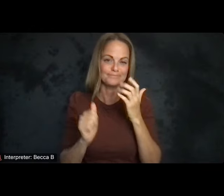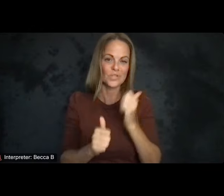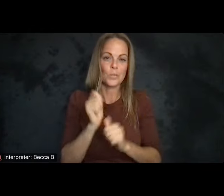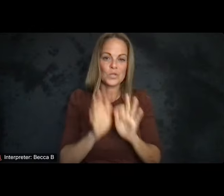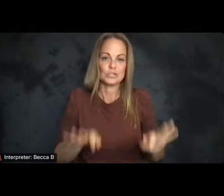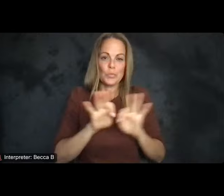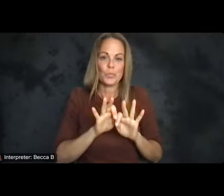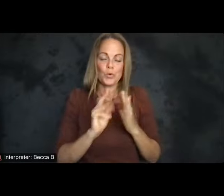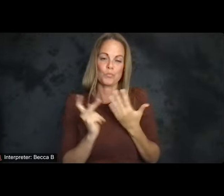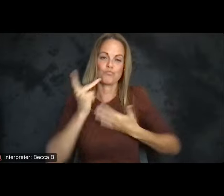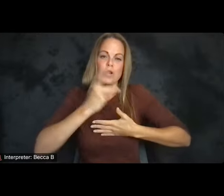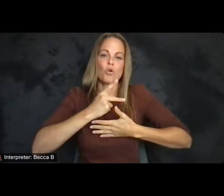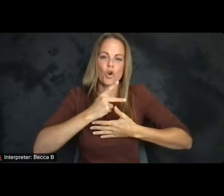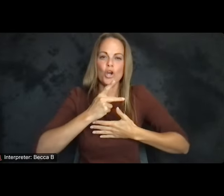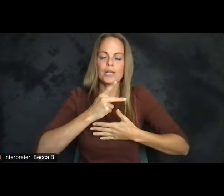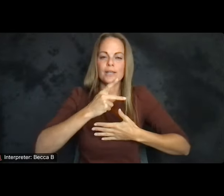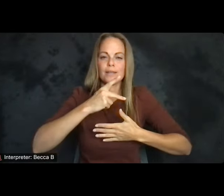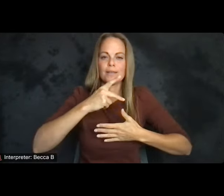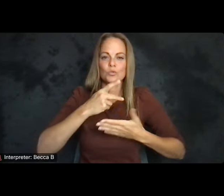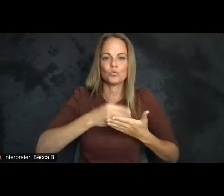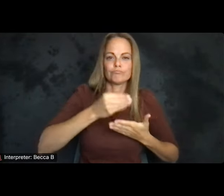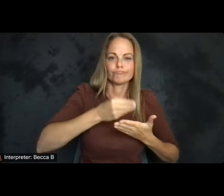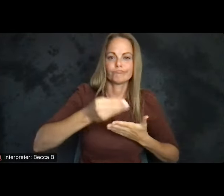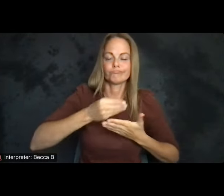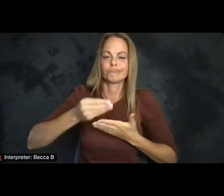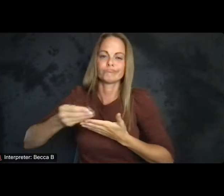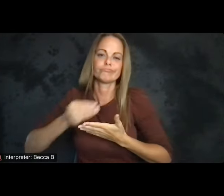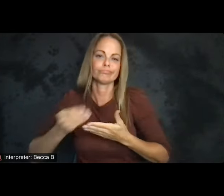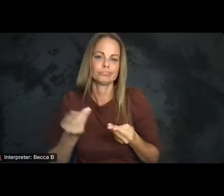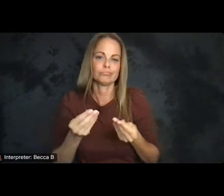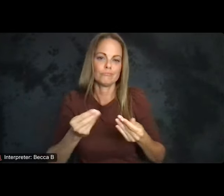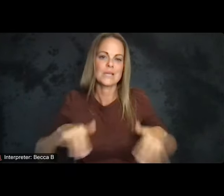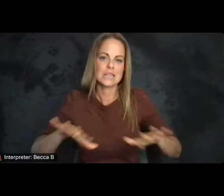Secretary's administration right now to start purchasing land.